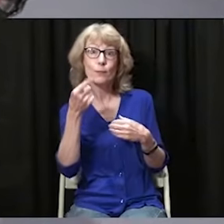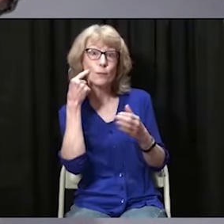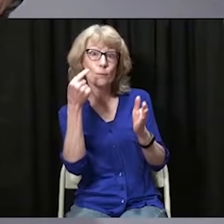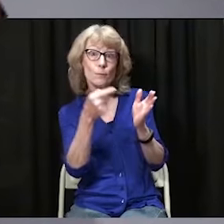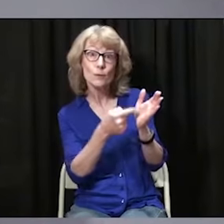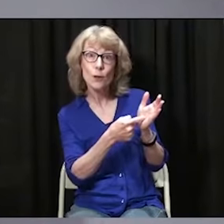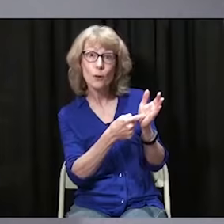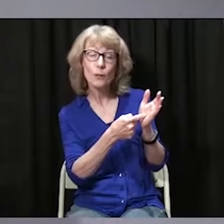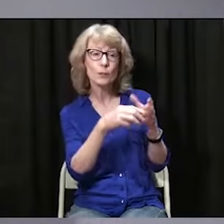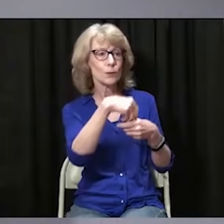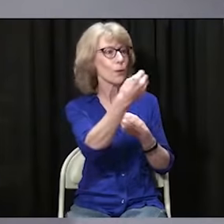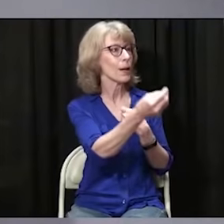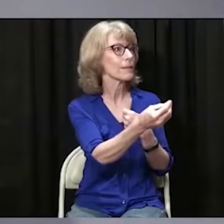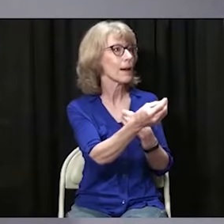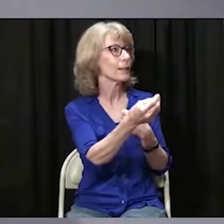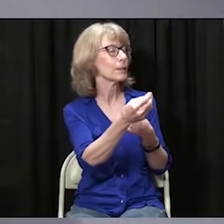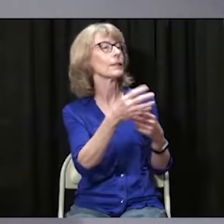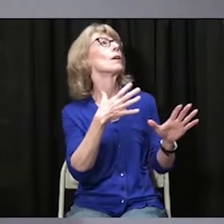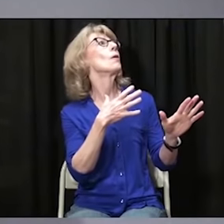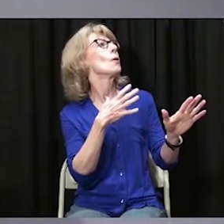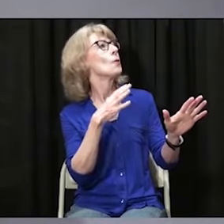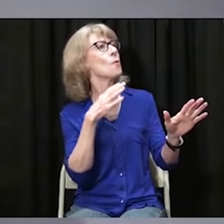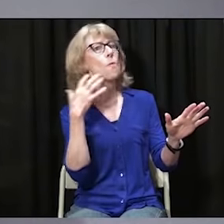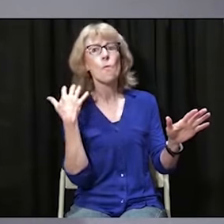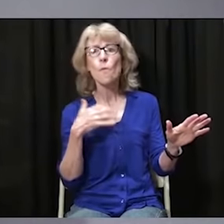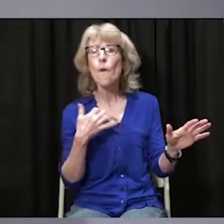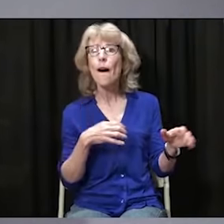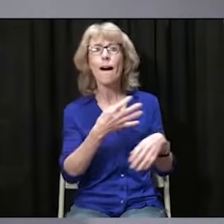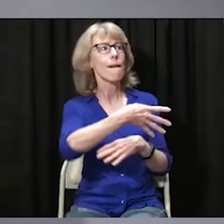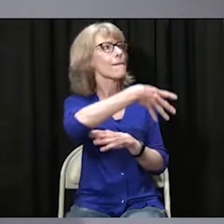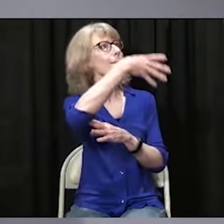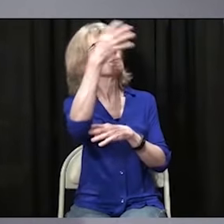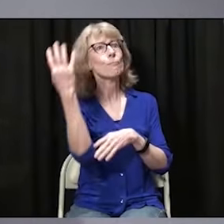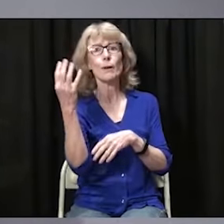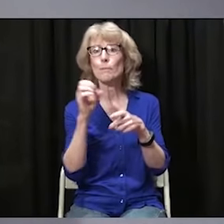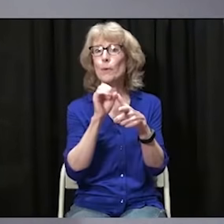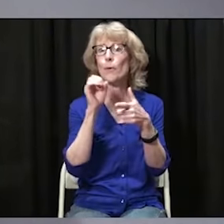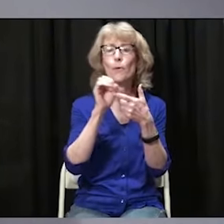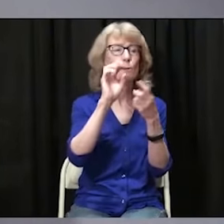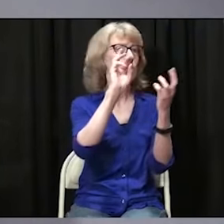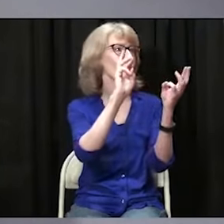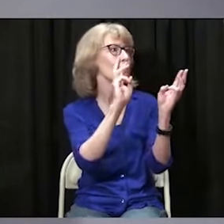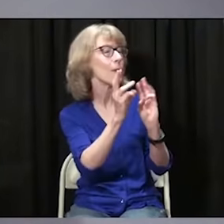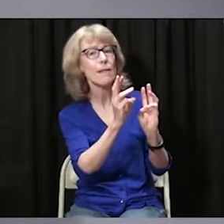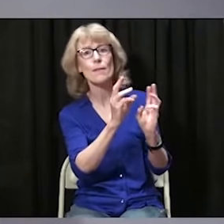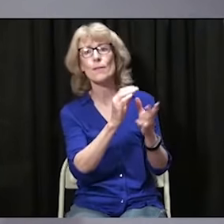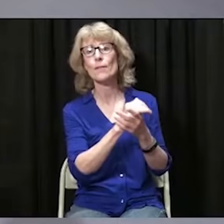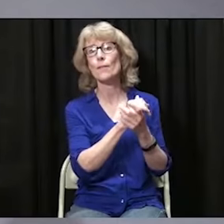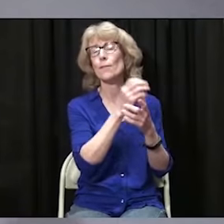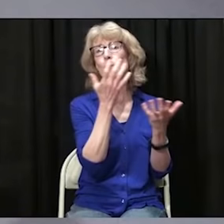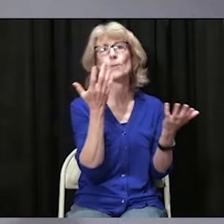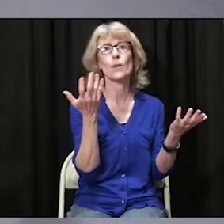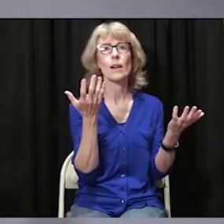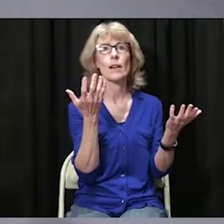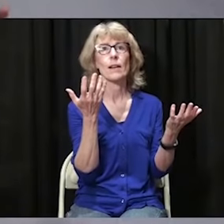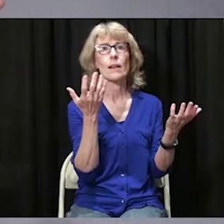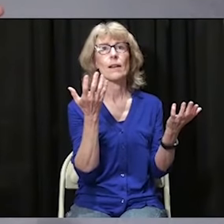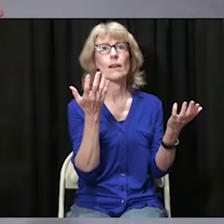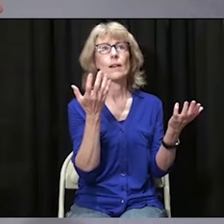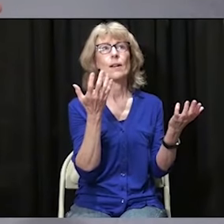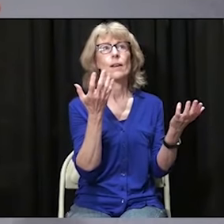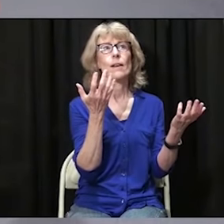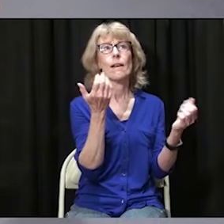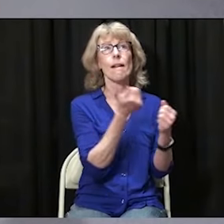beautiful. We can get caught in the beauty of creation and think to ourselves, wow, this creation must have a pretty incredible